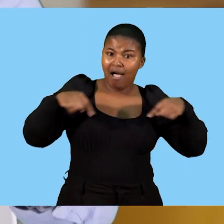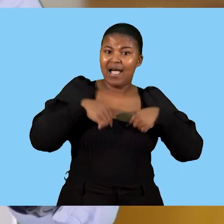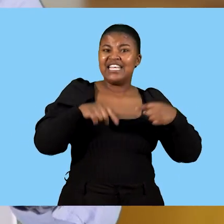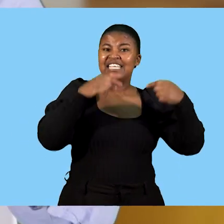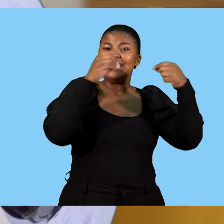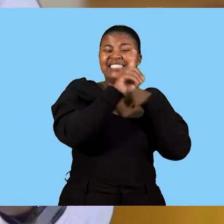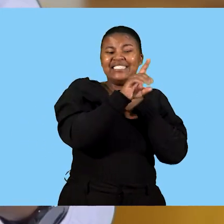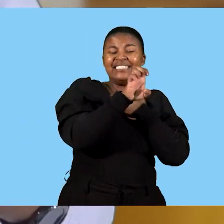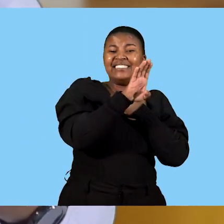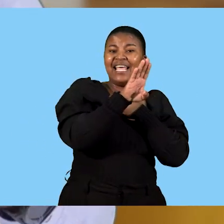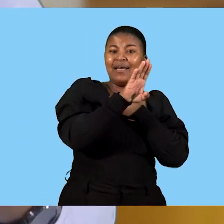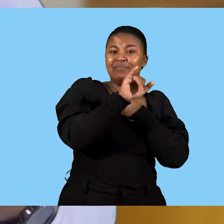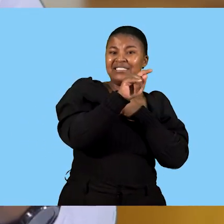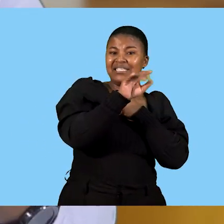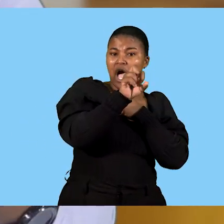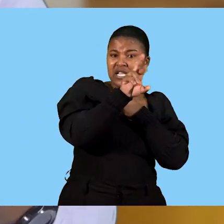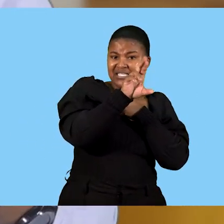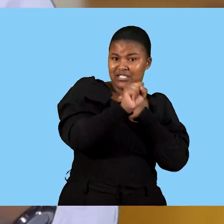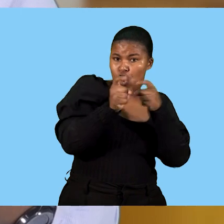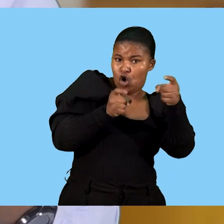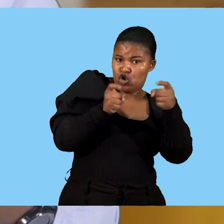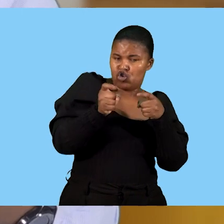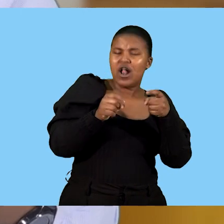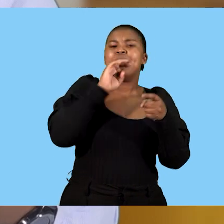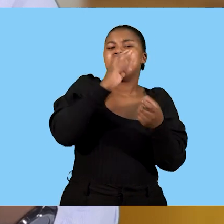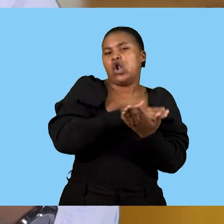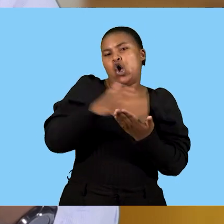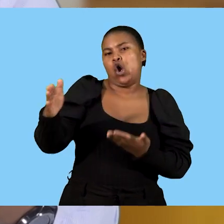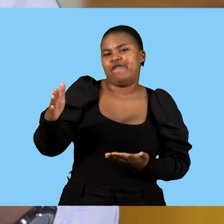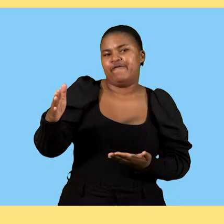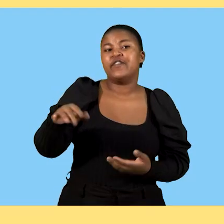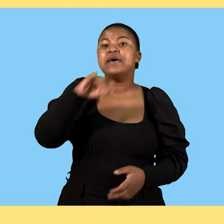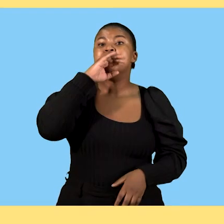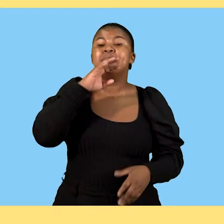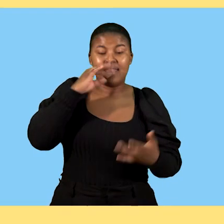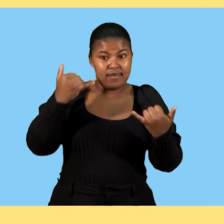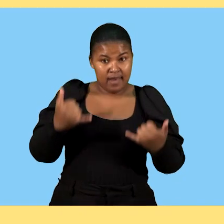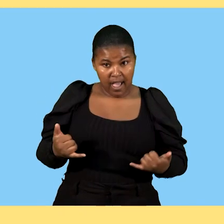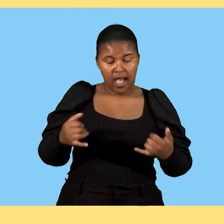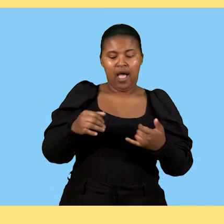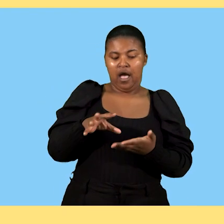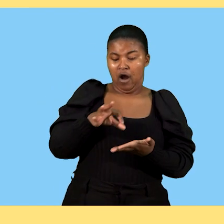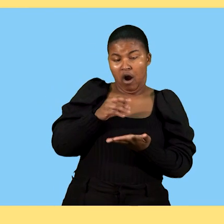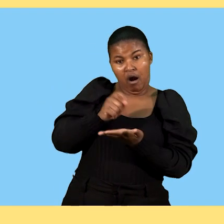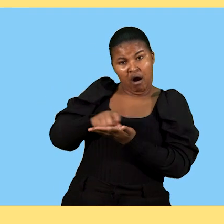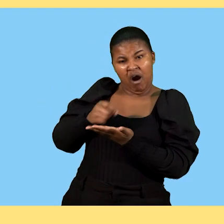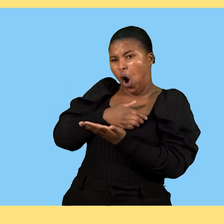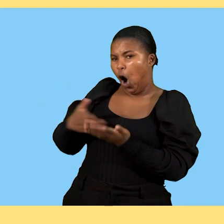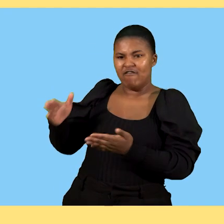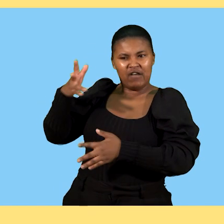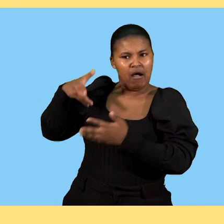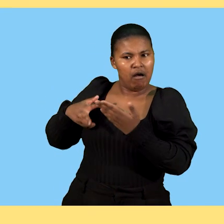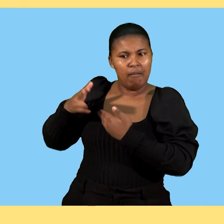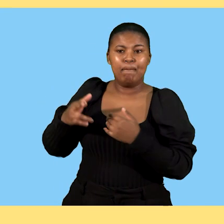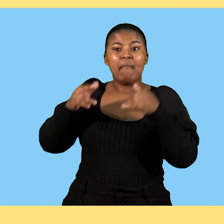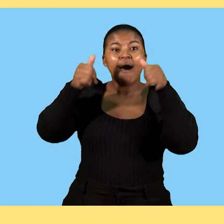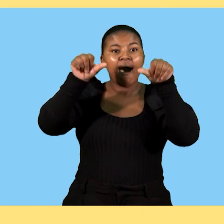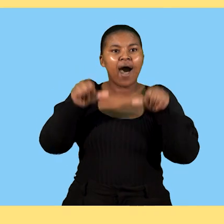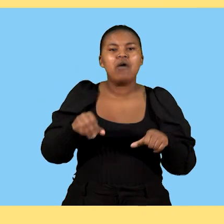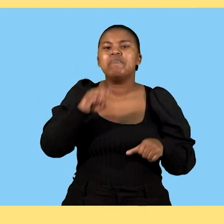control amount. In other words, the moment it was previously written off, the writing off